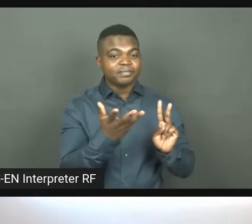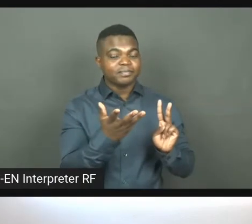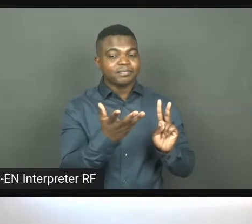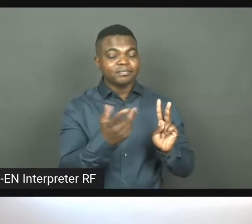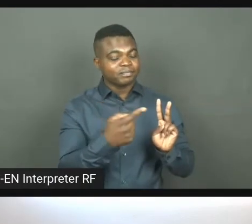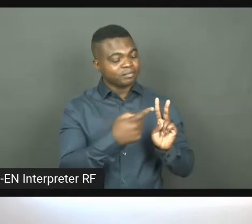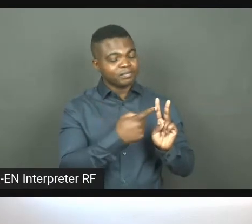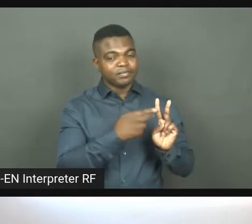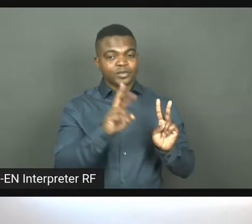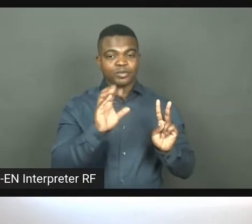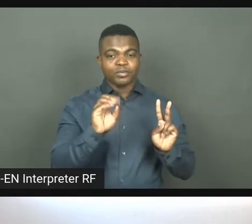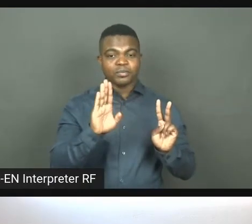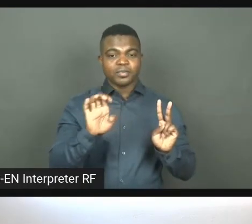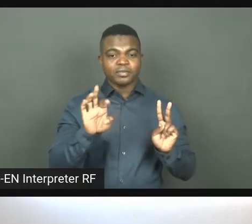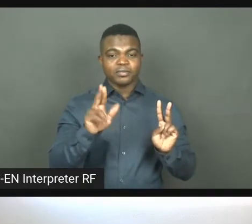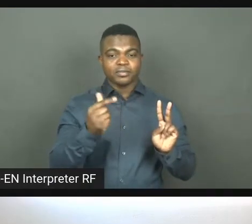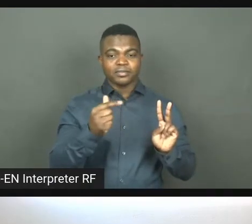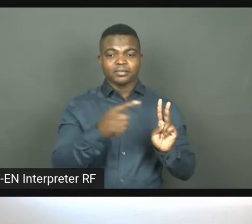both of you.